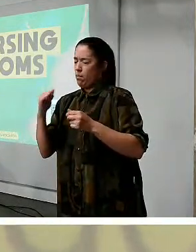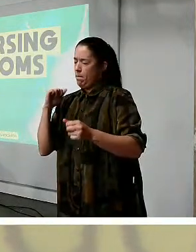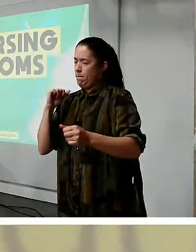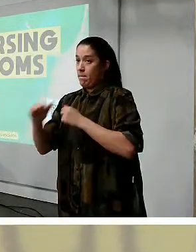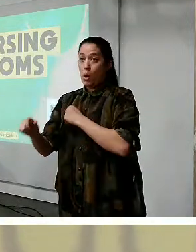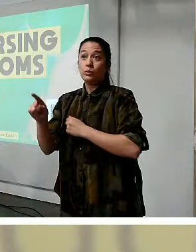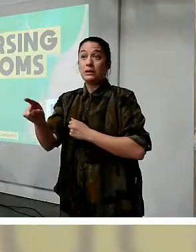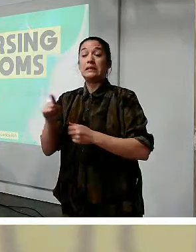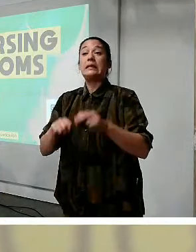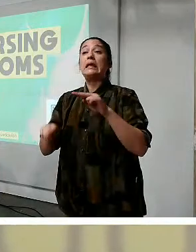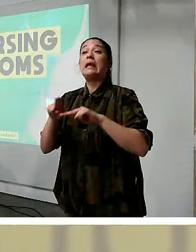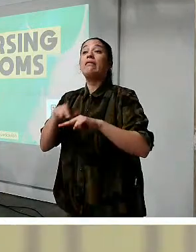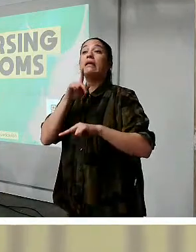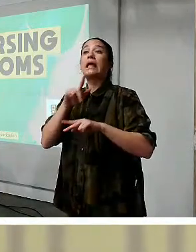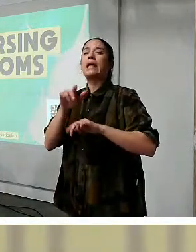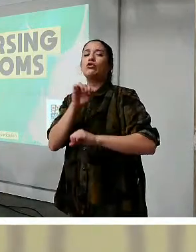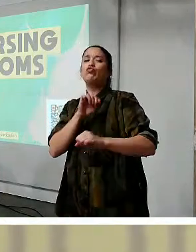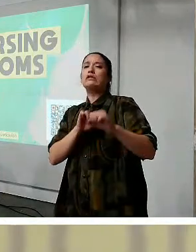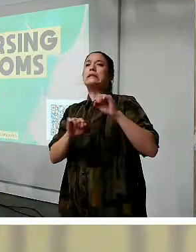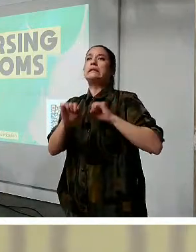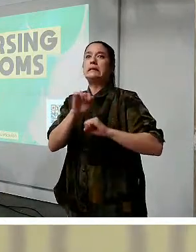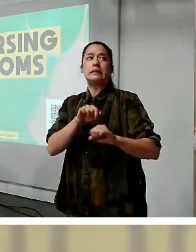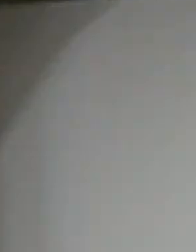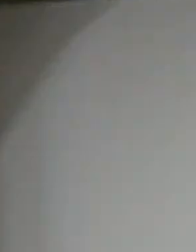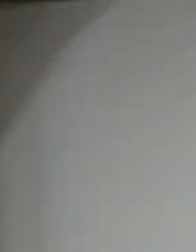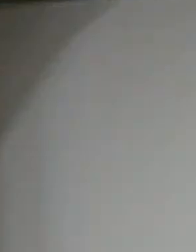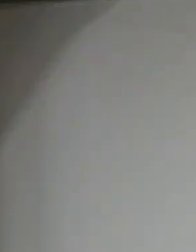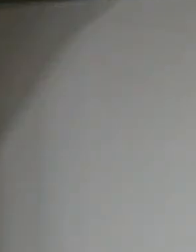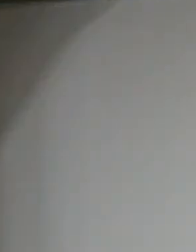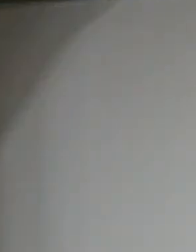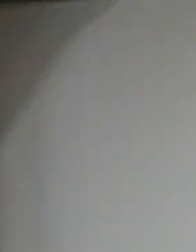anyway, ask me the first question and I'll